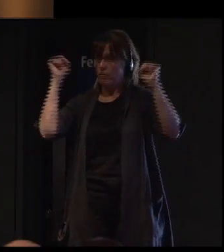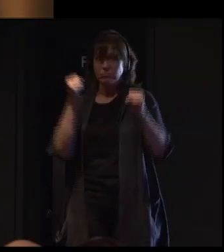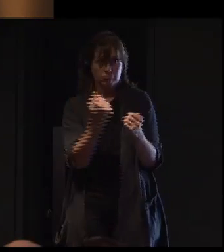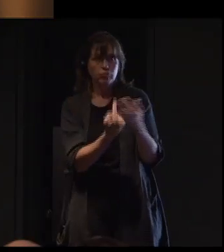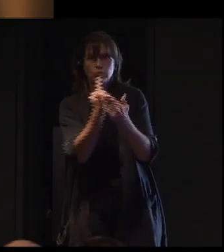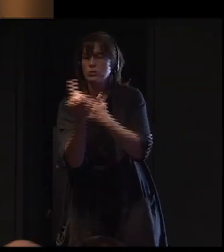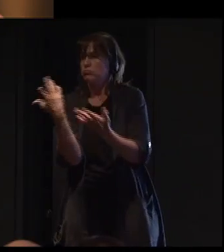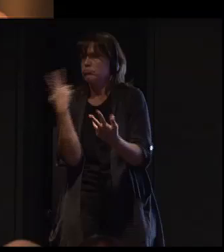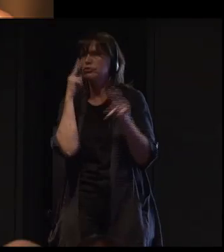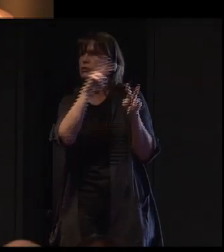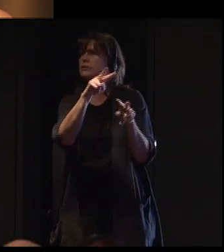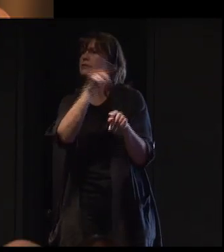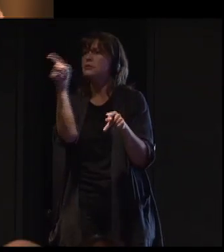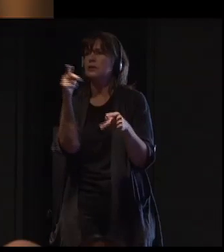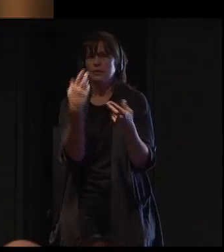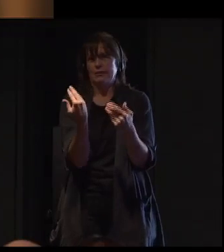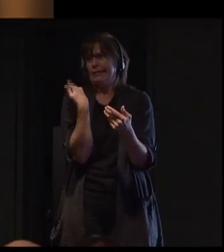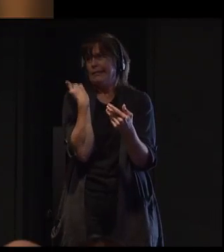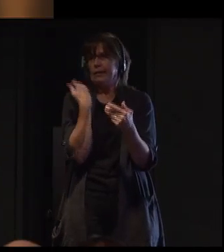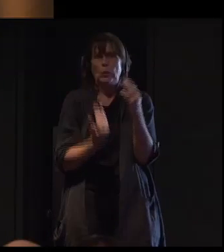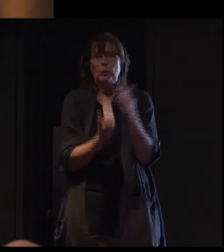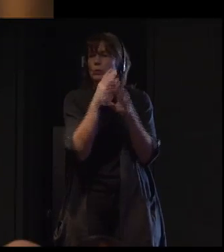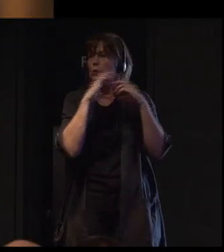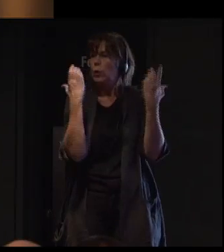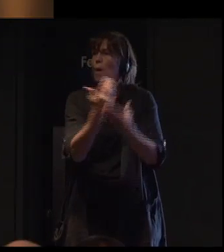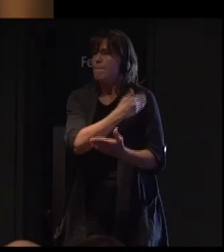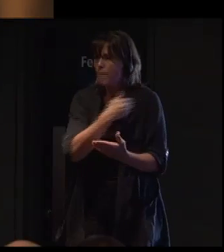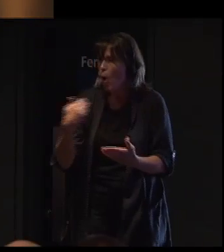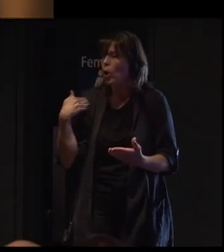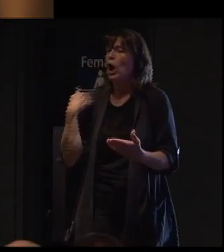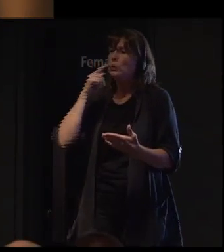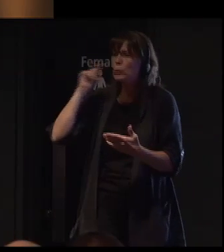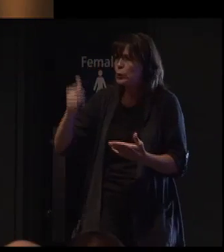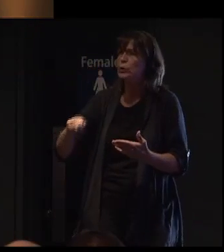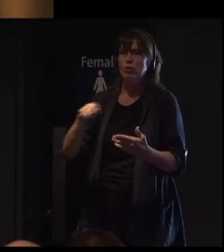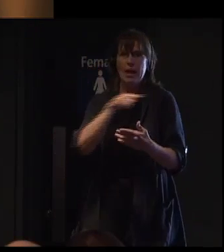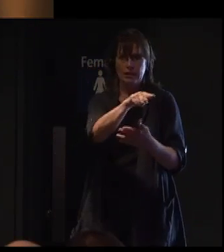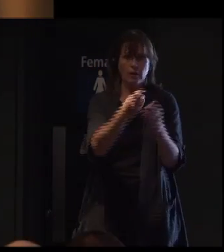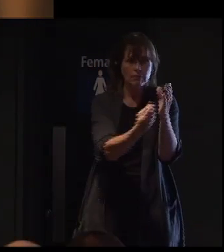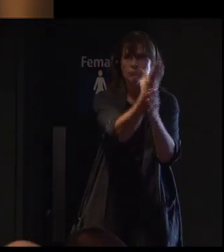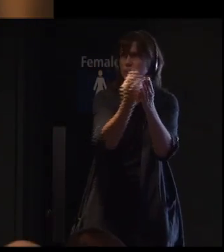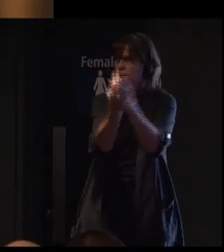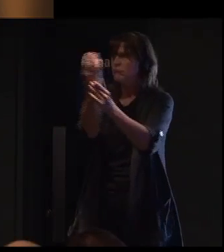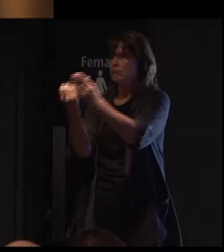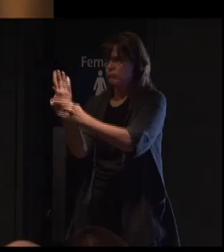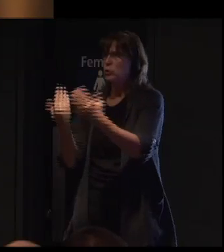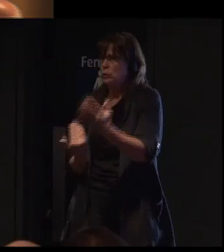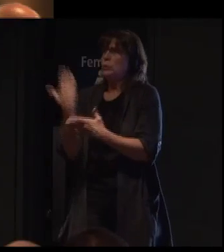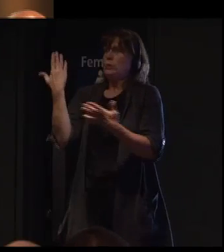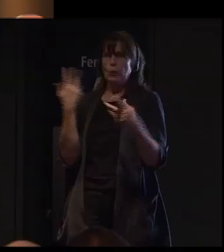good example for the facilities that have recently been created in Poland and the Ukraine as part of the new venues developed for the Euro